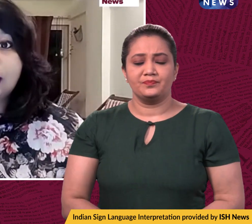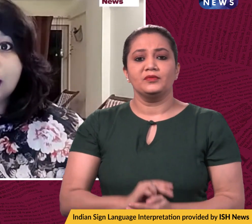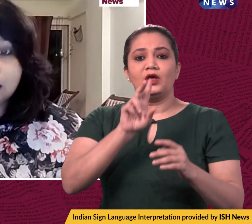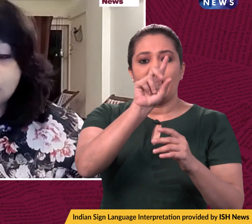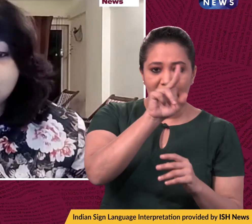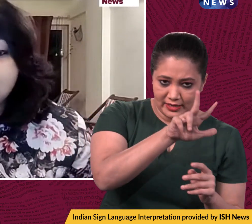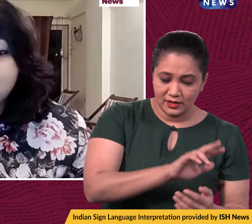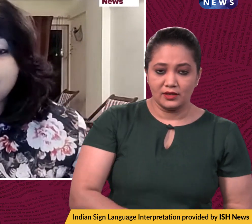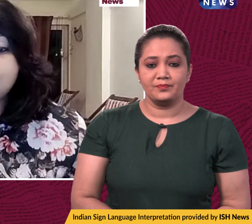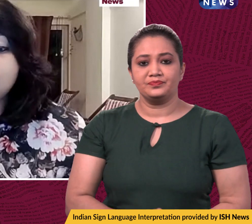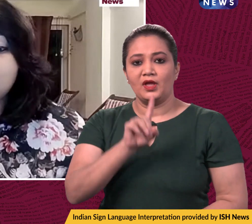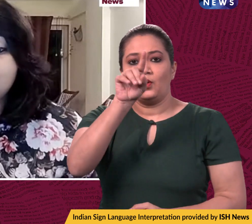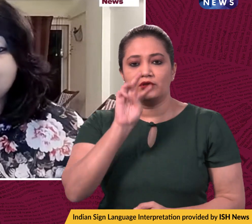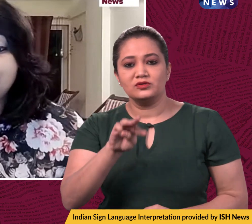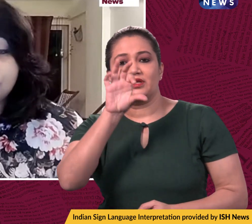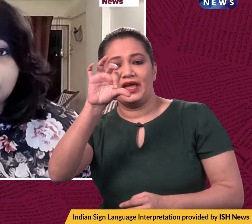in 2018,